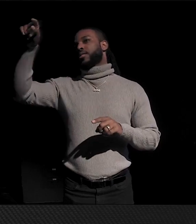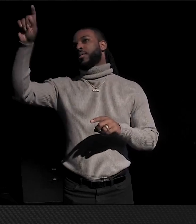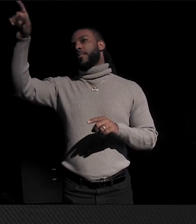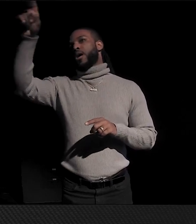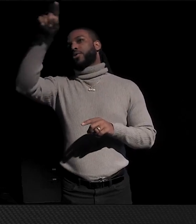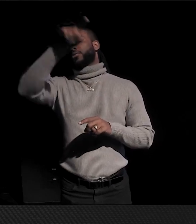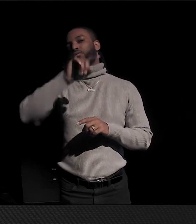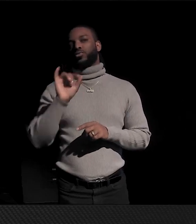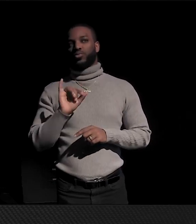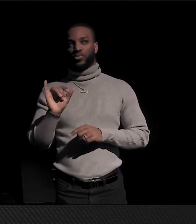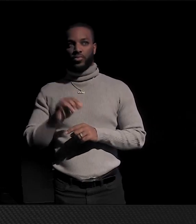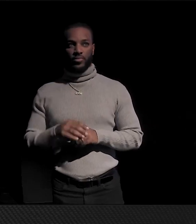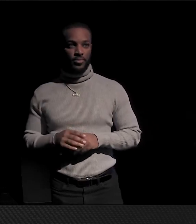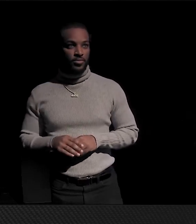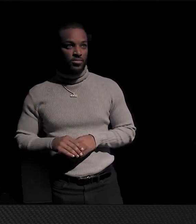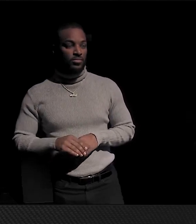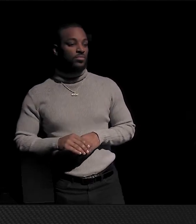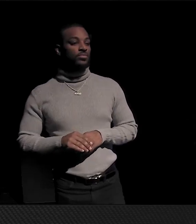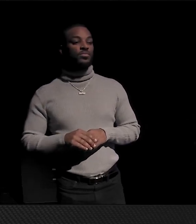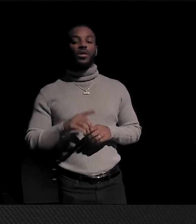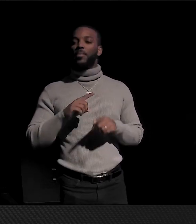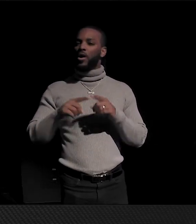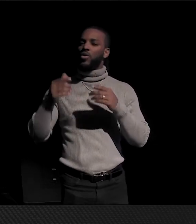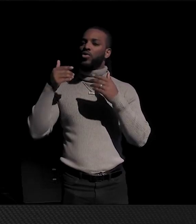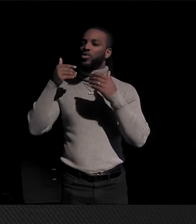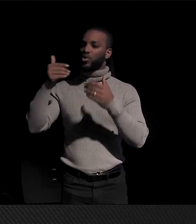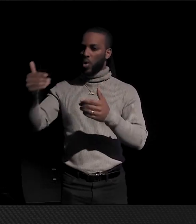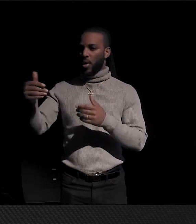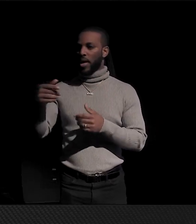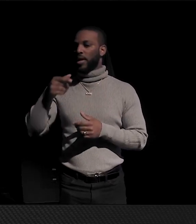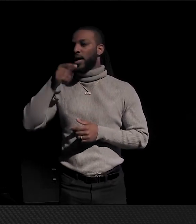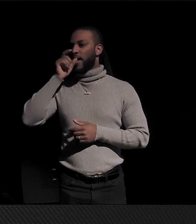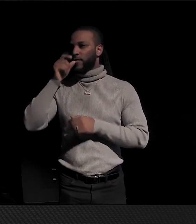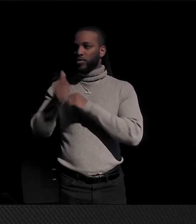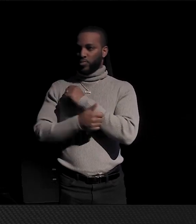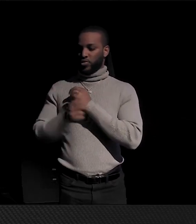balcony. But just go ahead and have communion ready